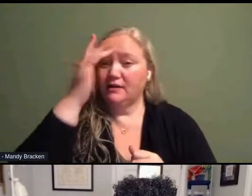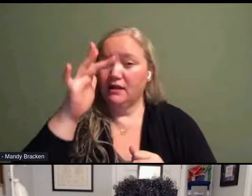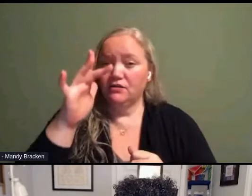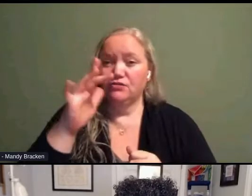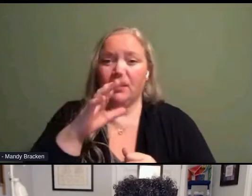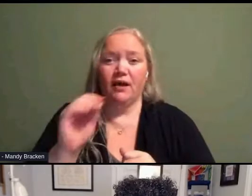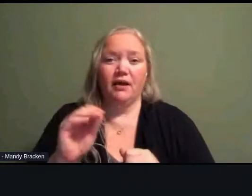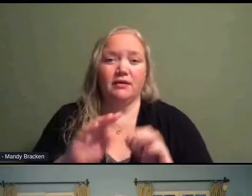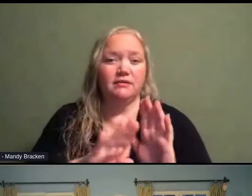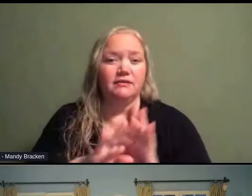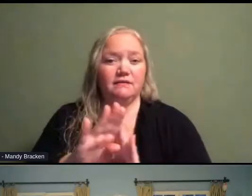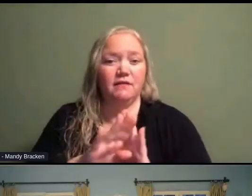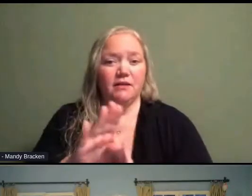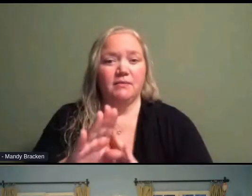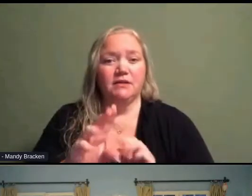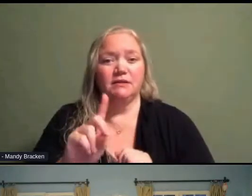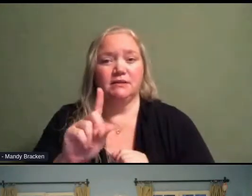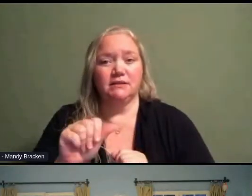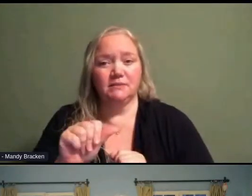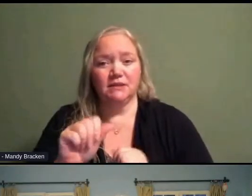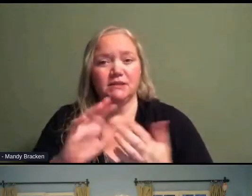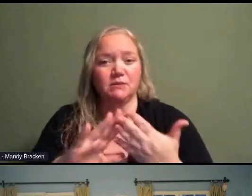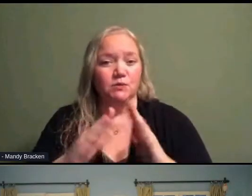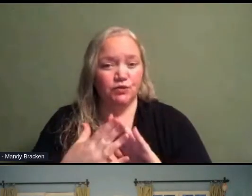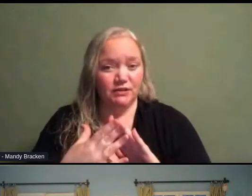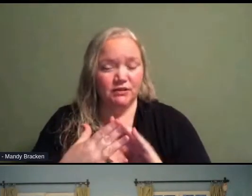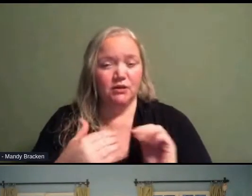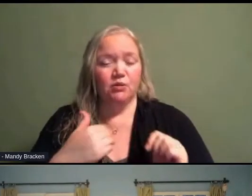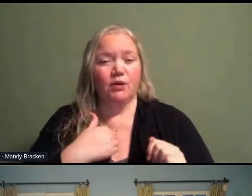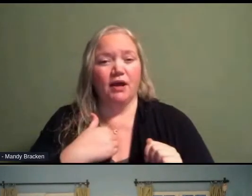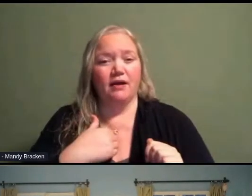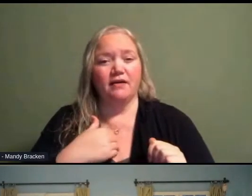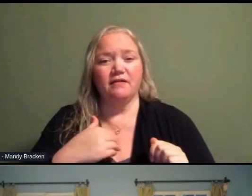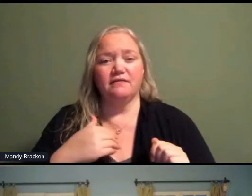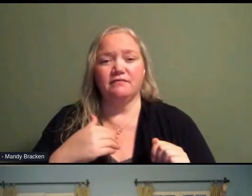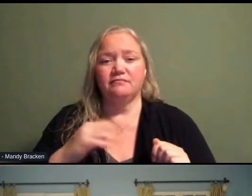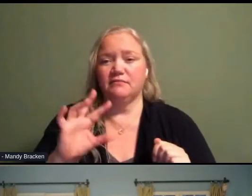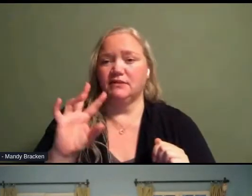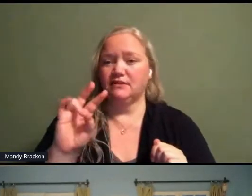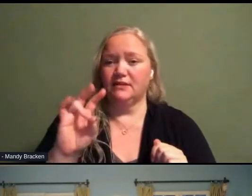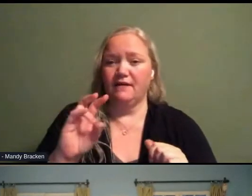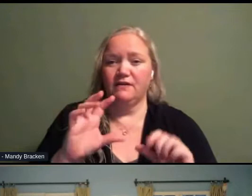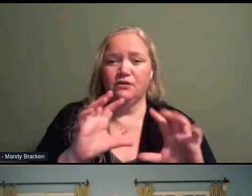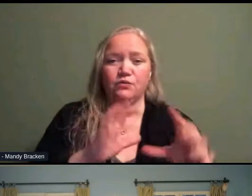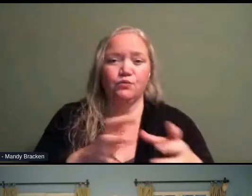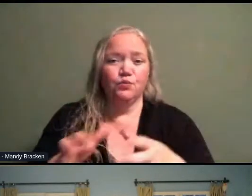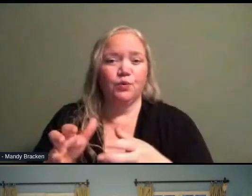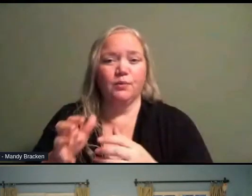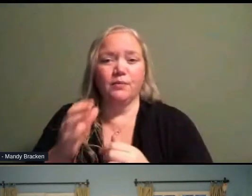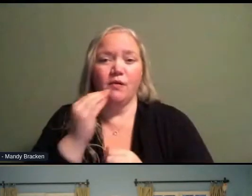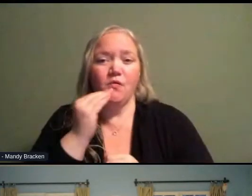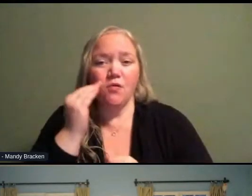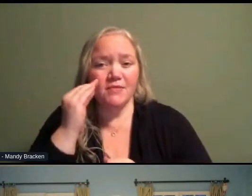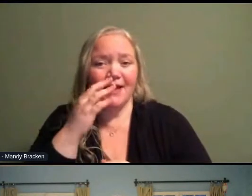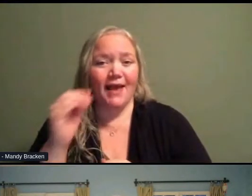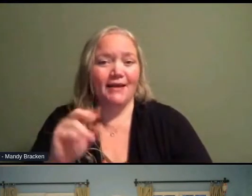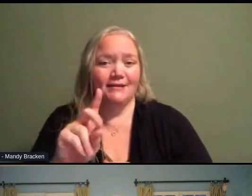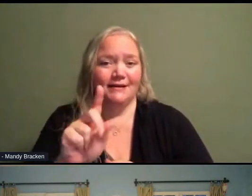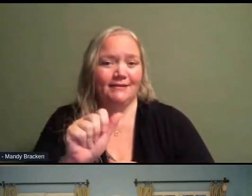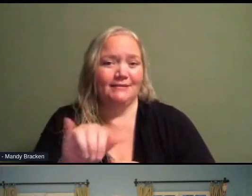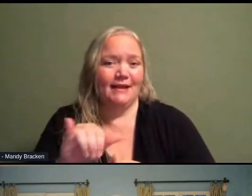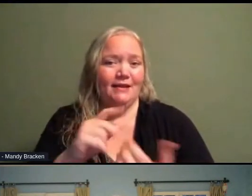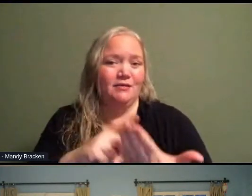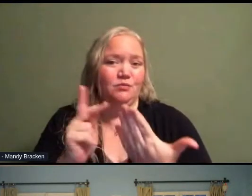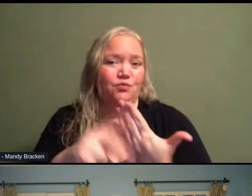have 7 group houses and also a day program. So thank you also for having us here tonight.